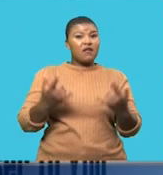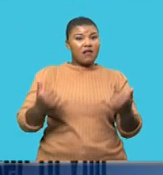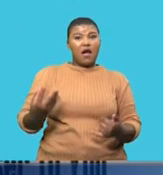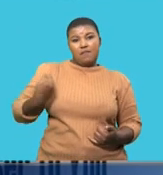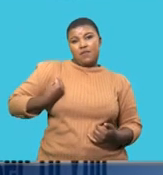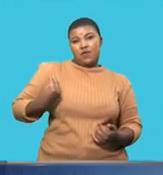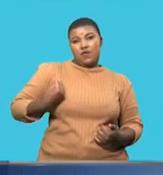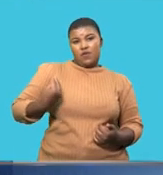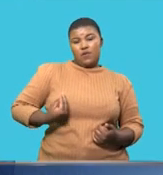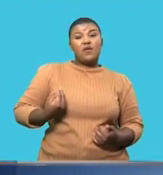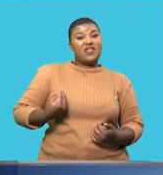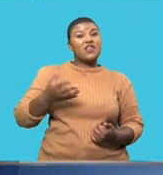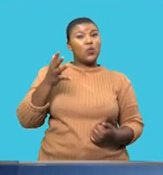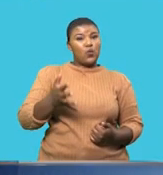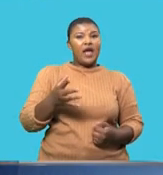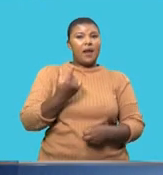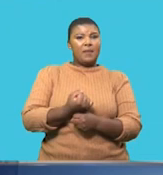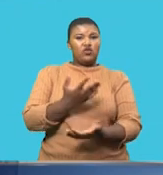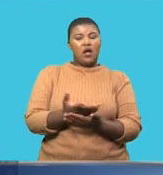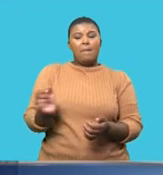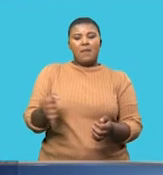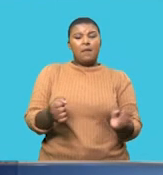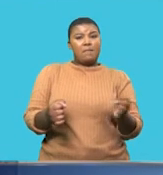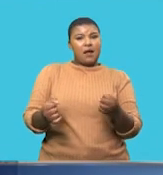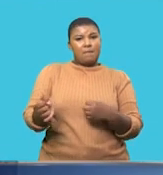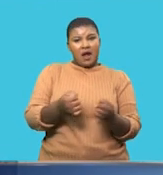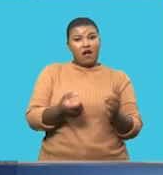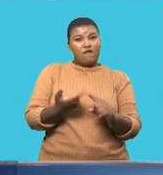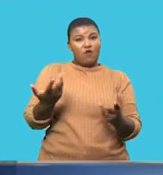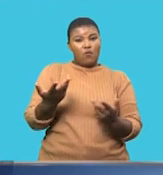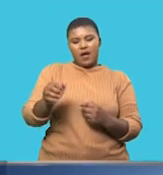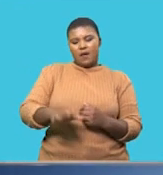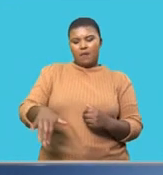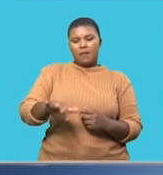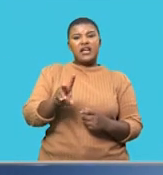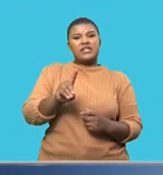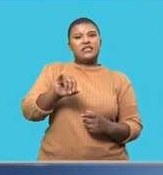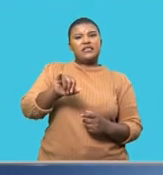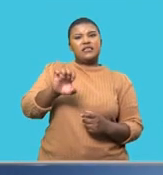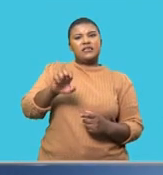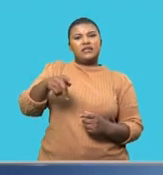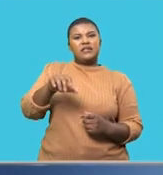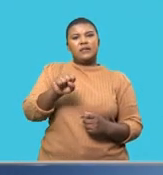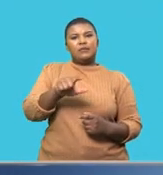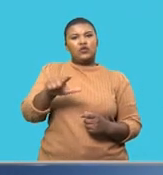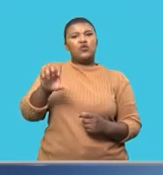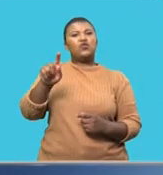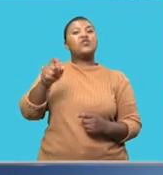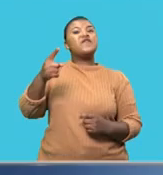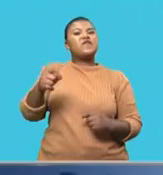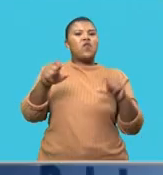le shume ka palo ho tswa motsaneng wa Diepsloot. Ba tlile ho fuwa mesebetsi tshebetsong ya bese ya ditshebeletso